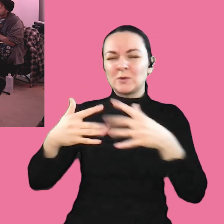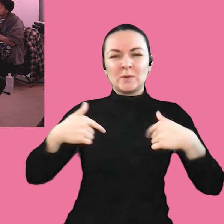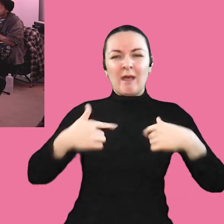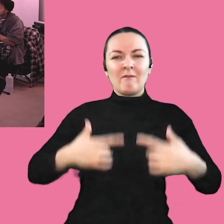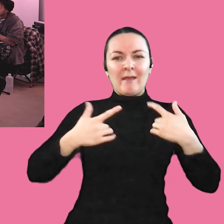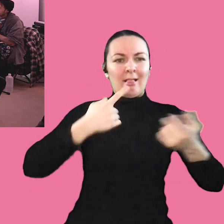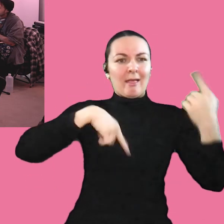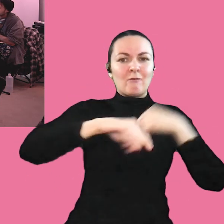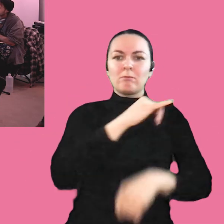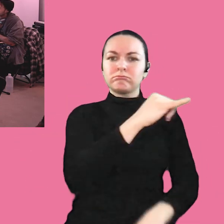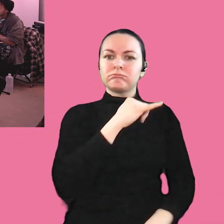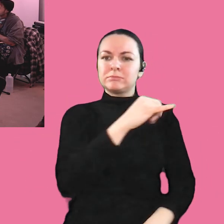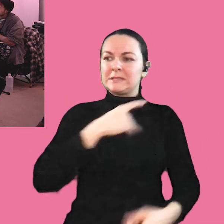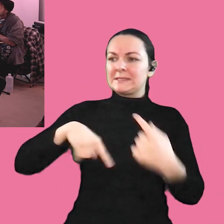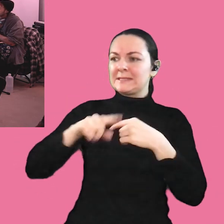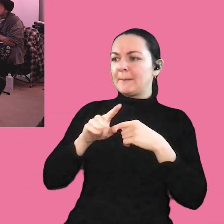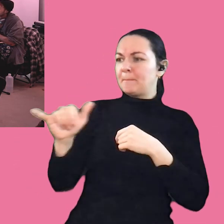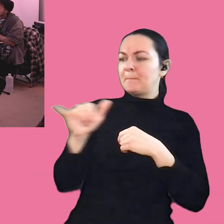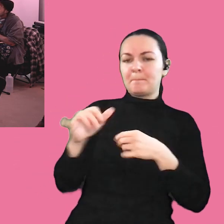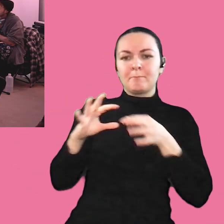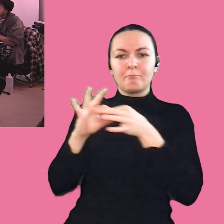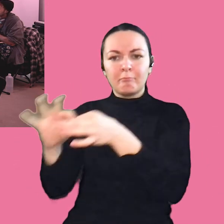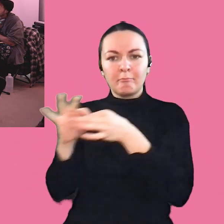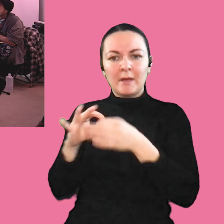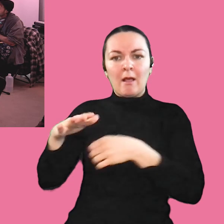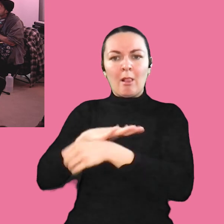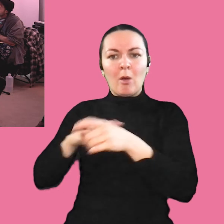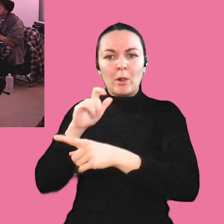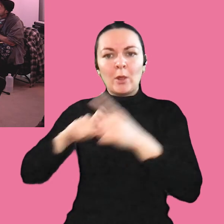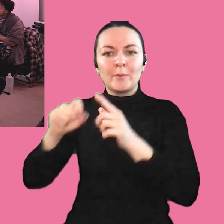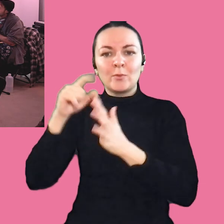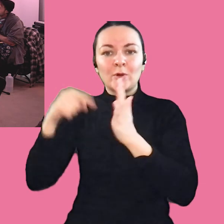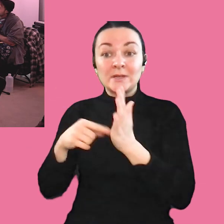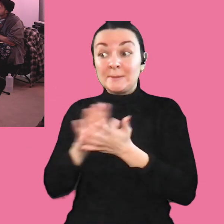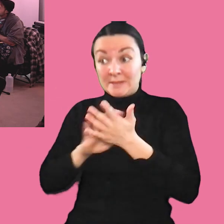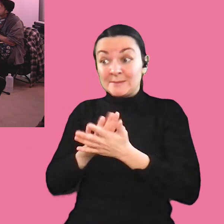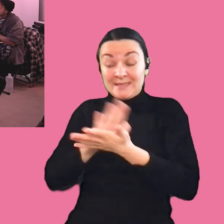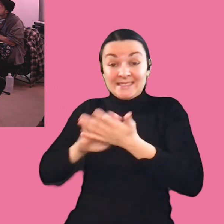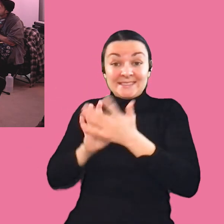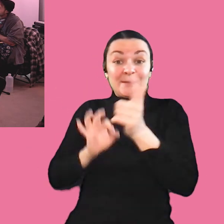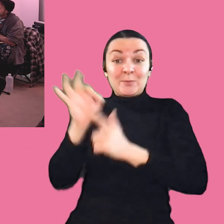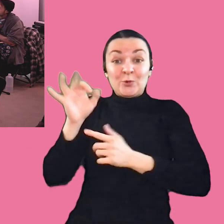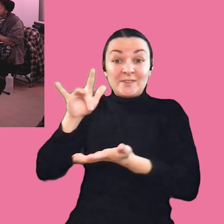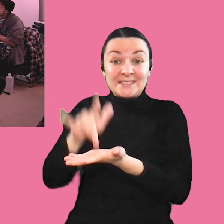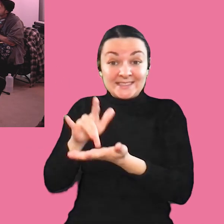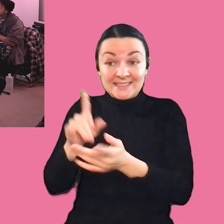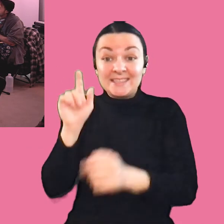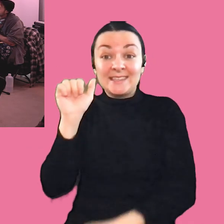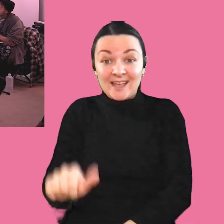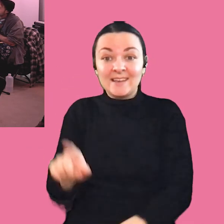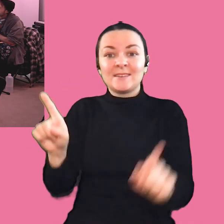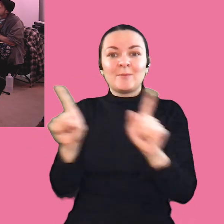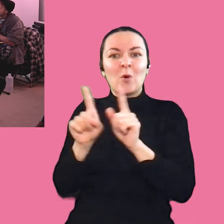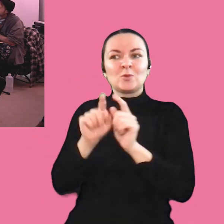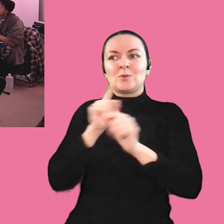everybody to feel like that they can get involved in this kind of local community projects, because not only does it help to improve the city, but it also